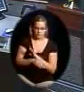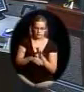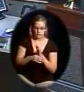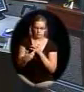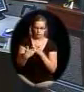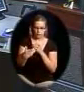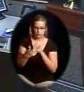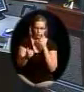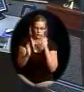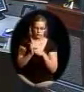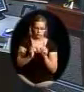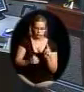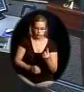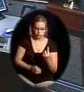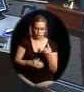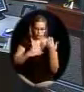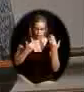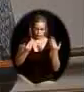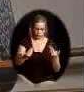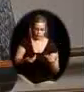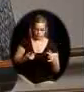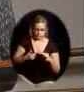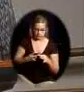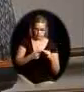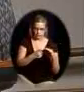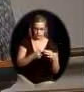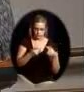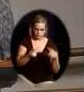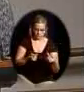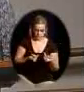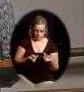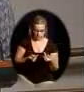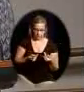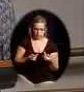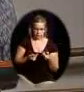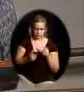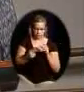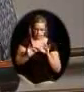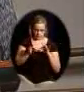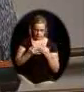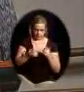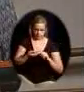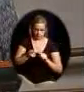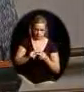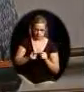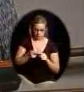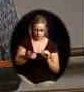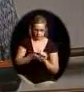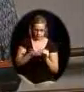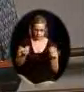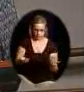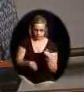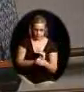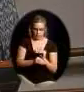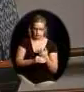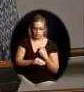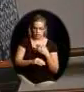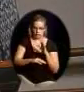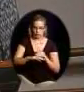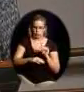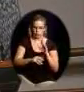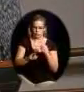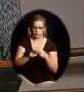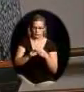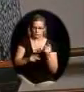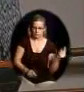first. Thank you. Welcome to our special guests and to their families and friends who are here tonight. And as I call your name, I'm going to ask you to